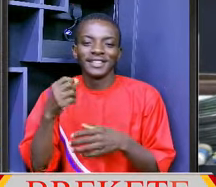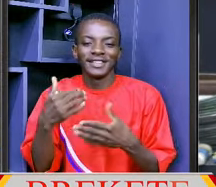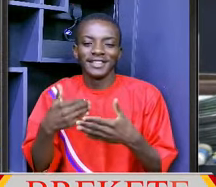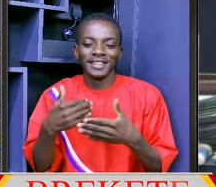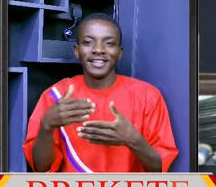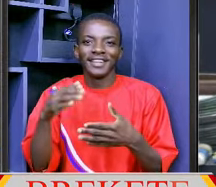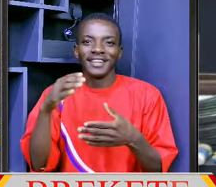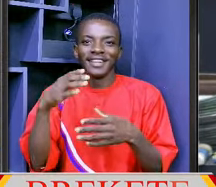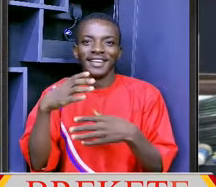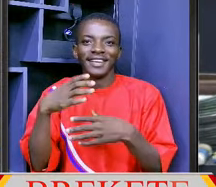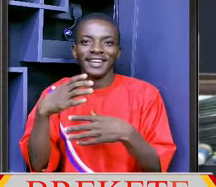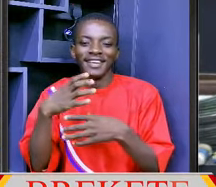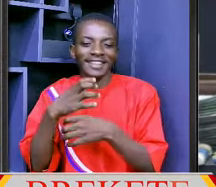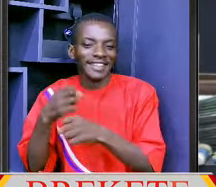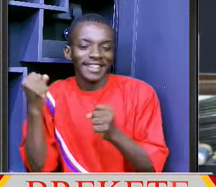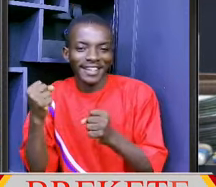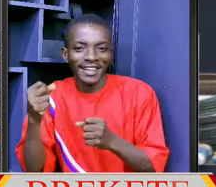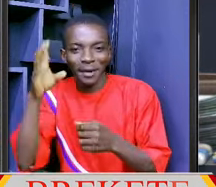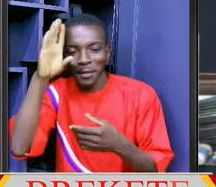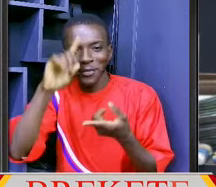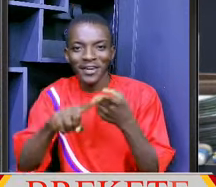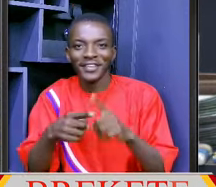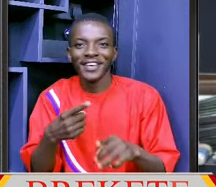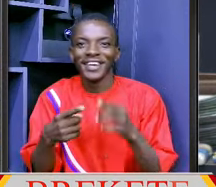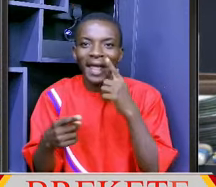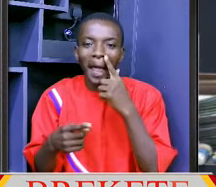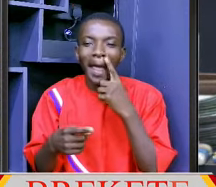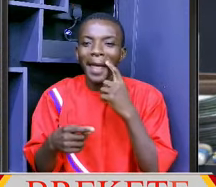her boyfriend. No, no sir. No, sir.